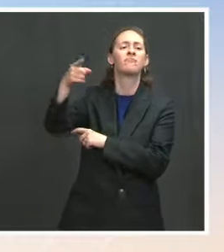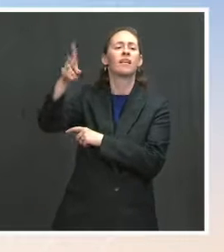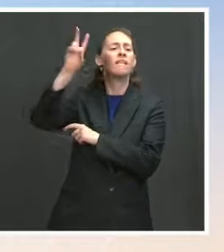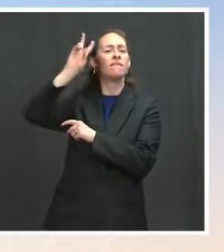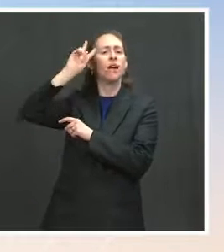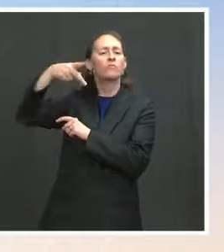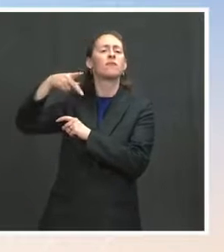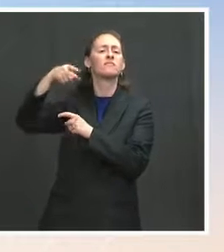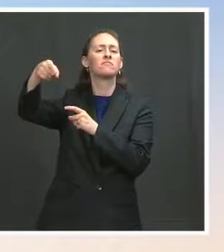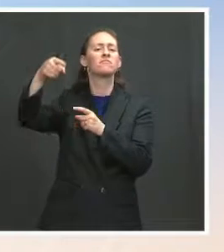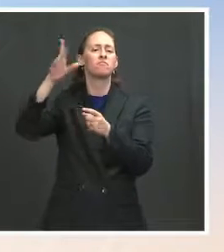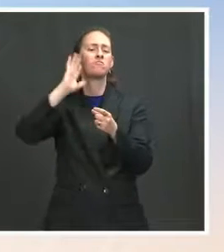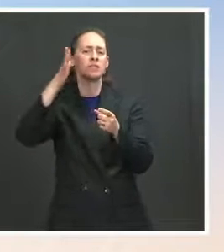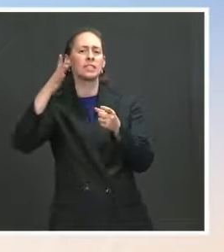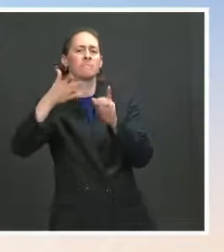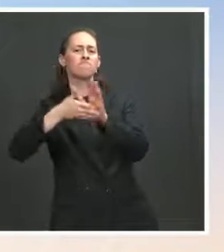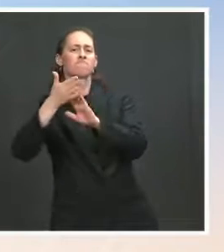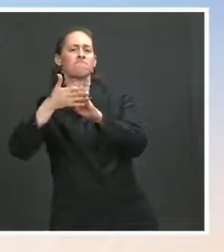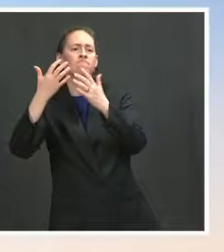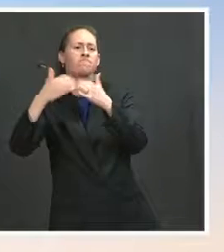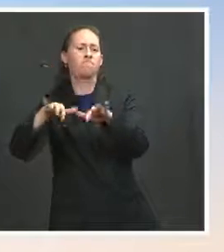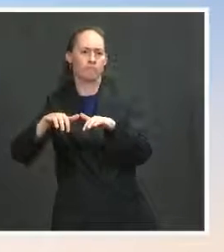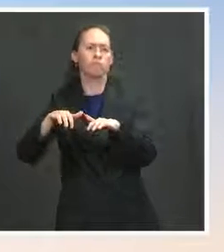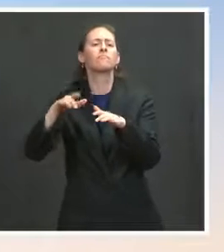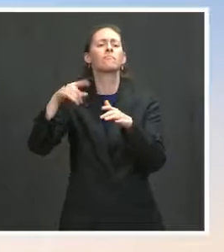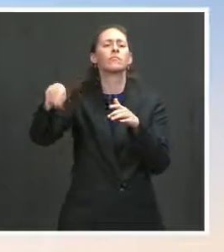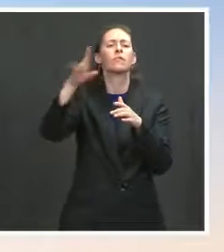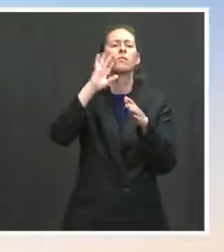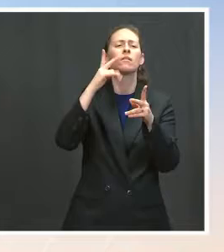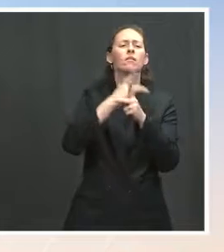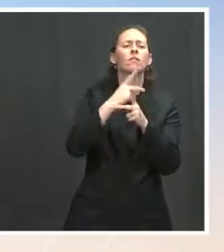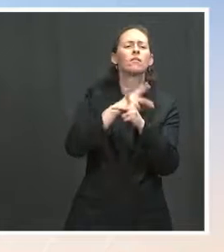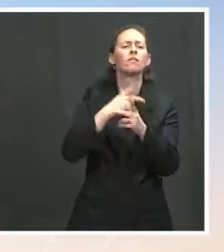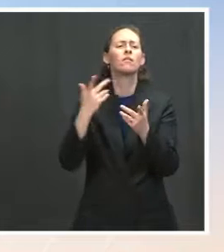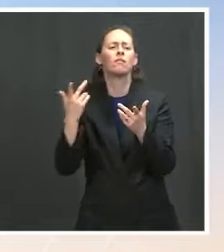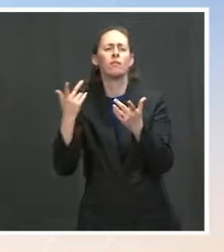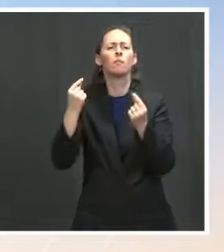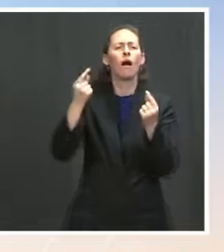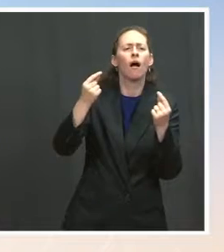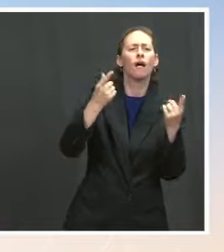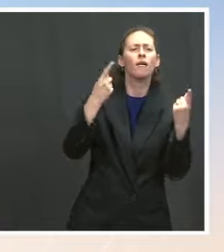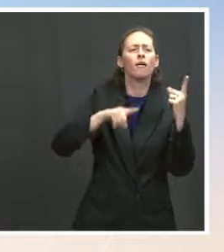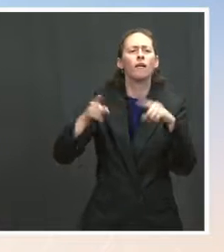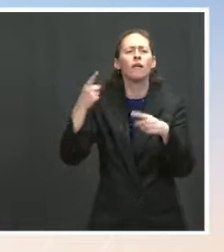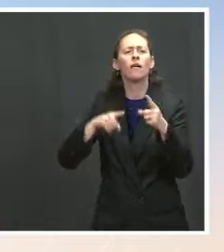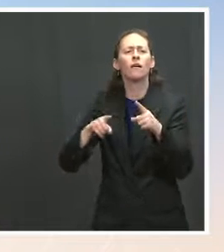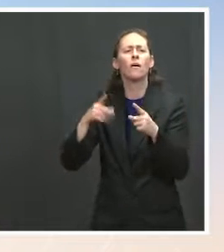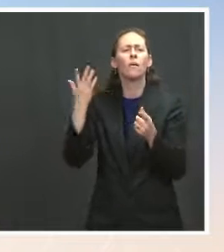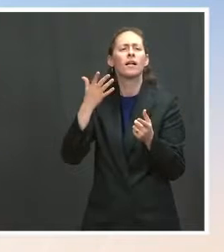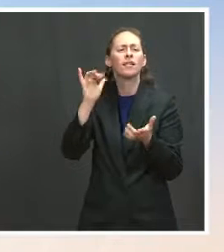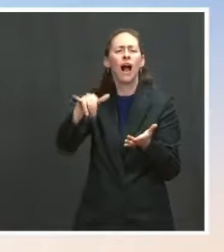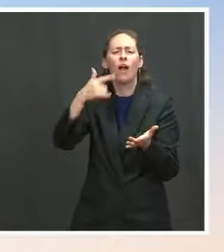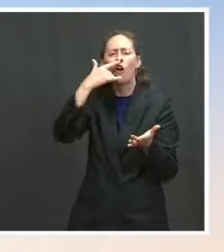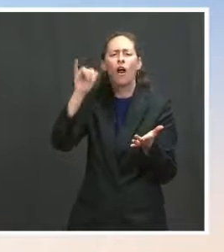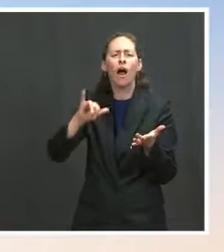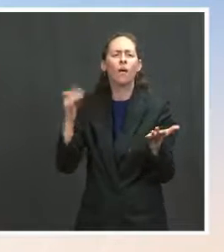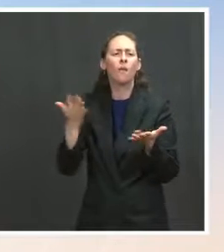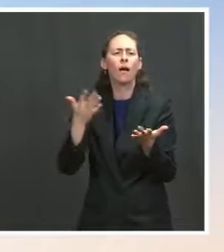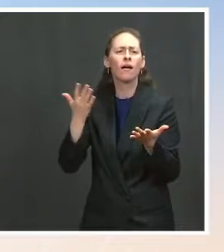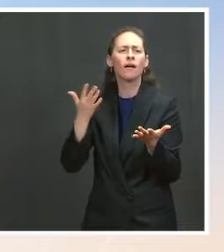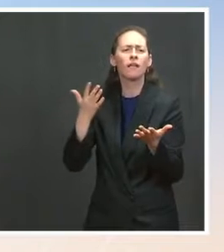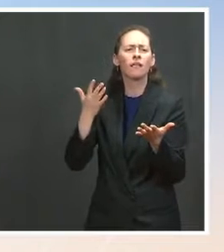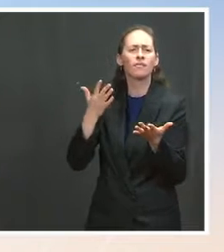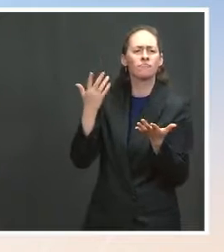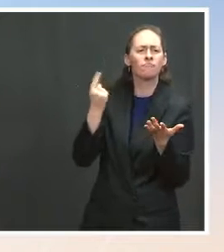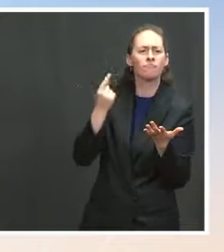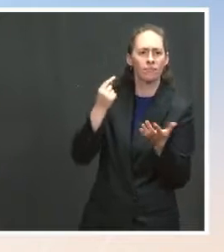combat voting restrictions around the country. What is this effort going to look like exactly? What is the White House going to do to